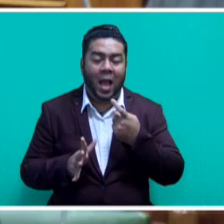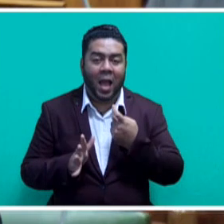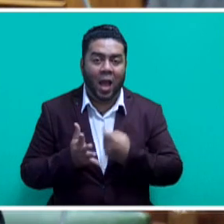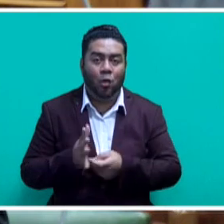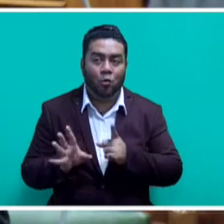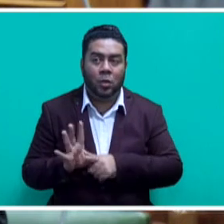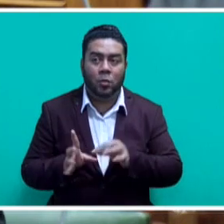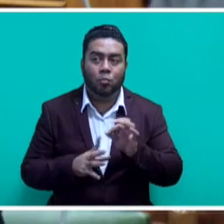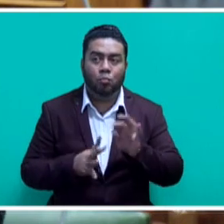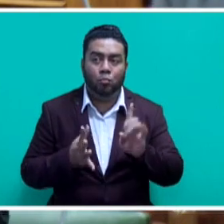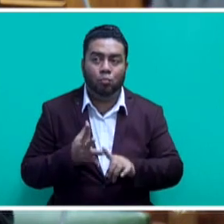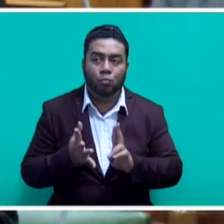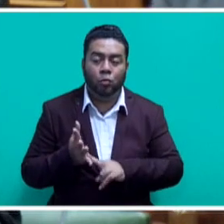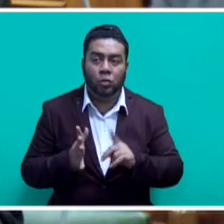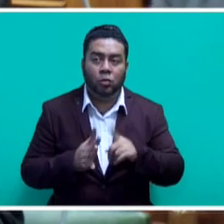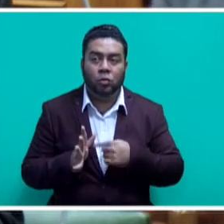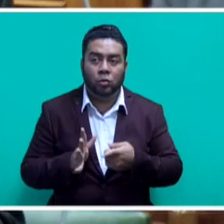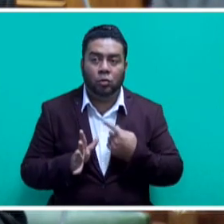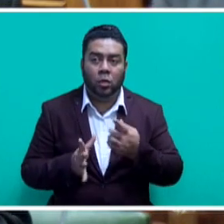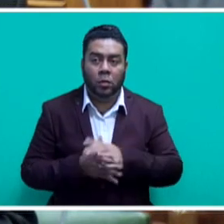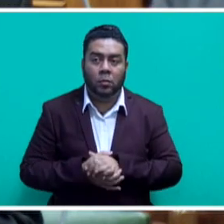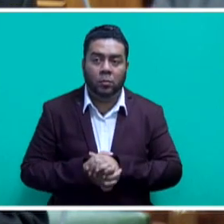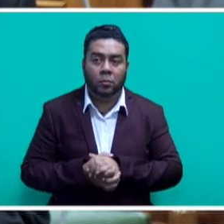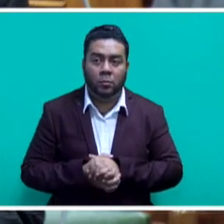office. Sorry?